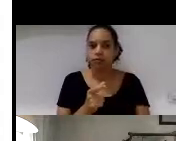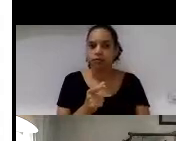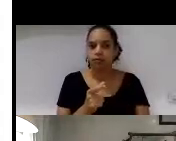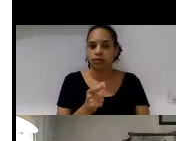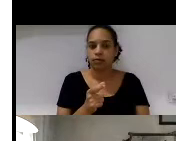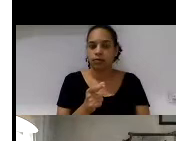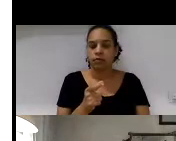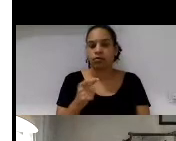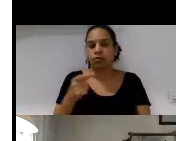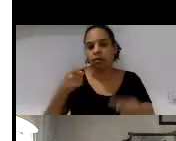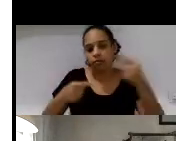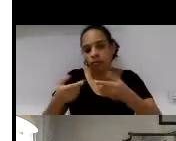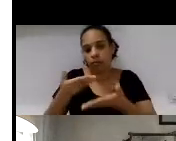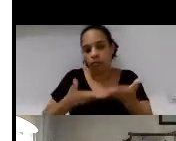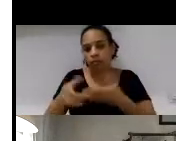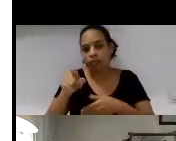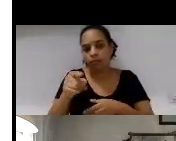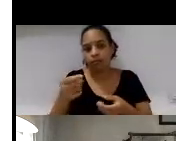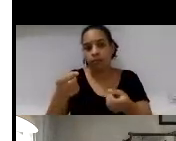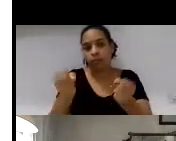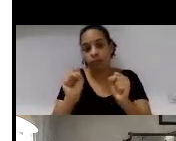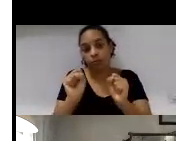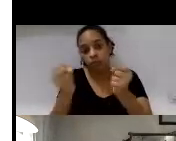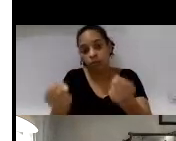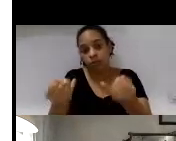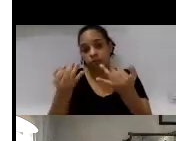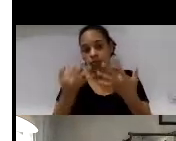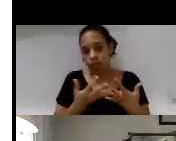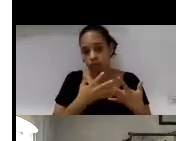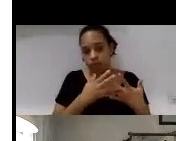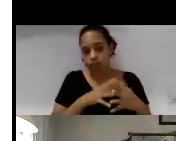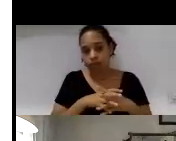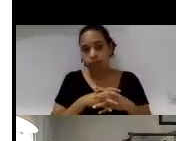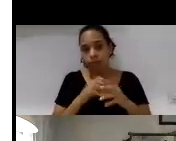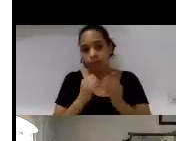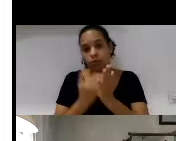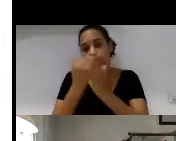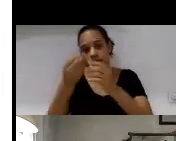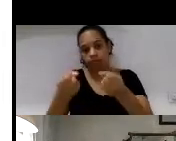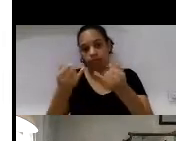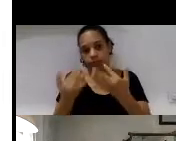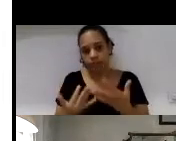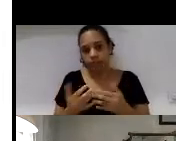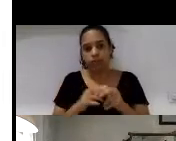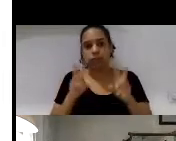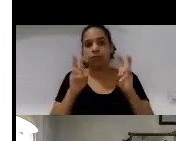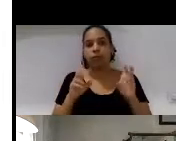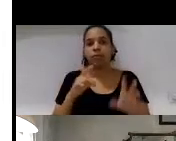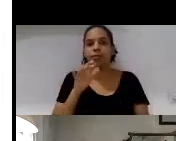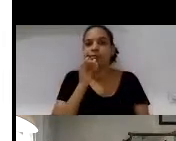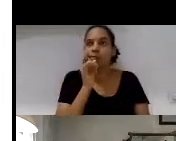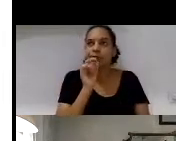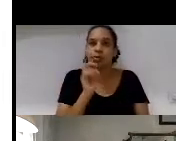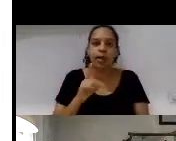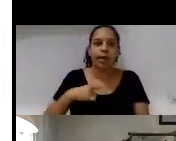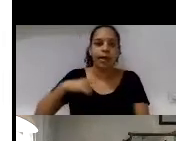identifying them from what is it, as it's not obvious how they are determined? Could you